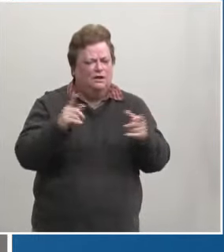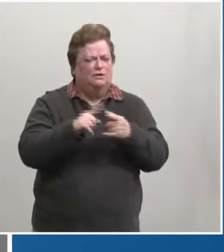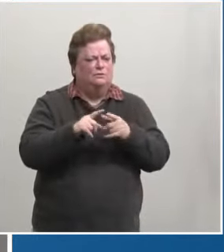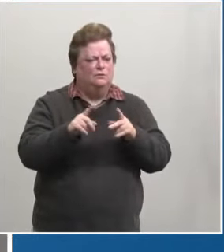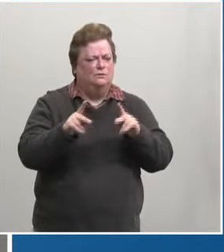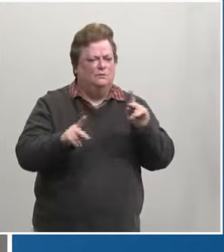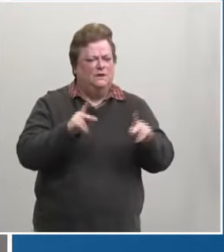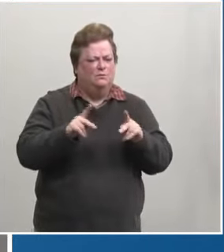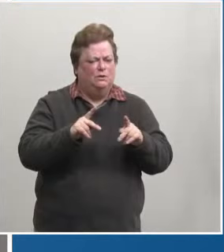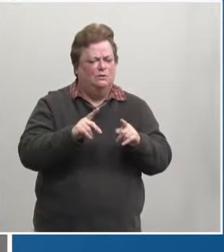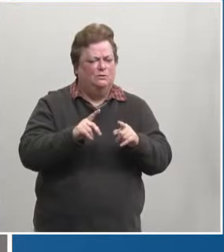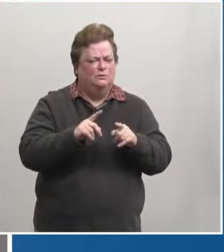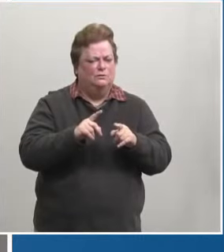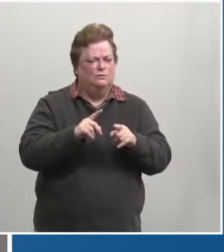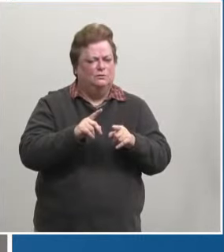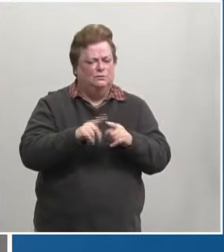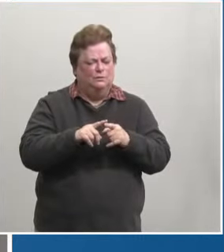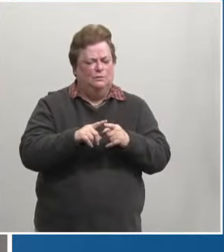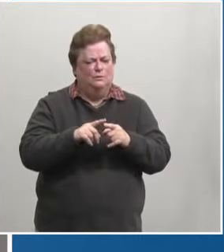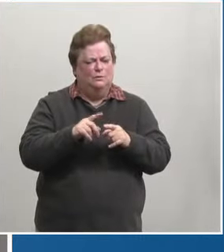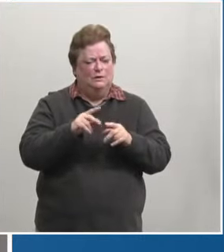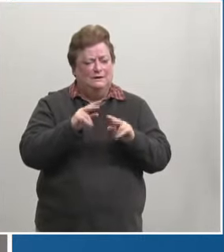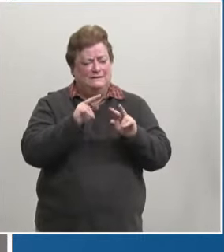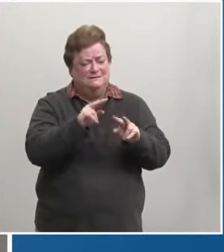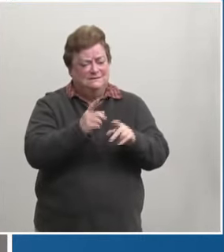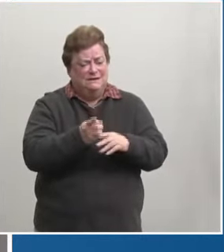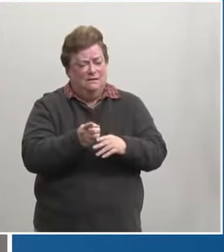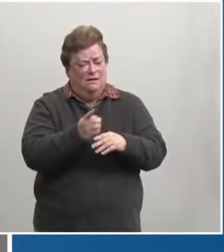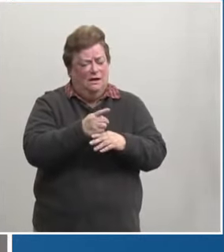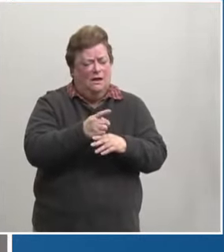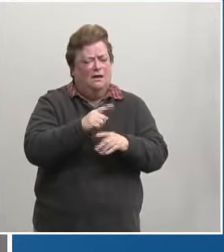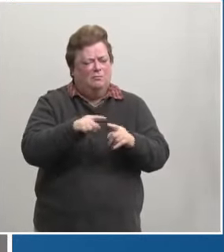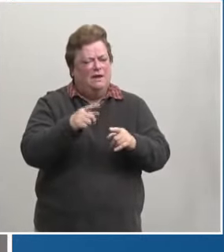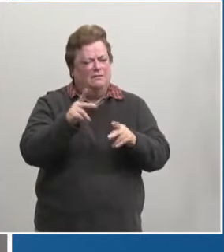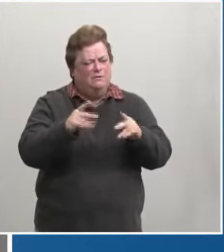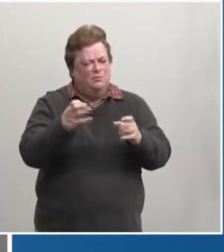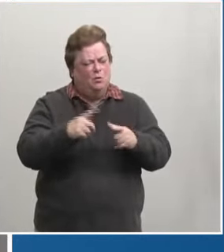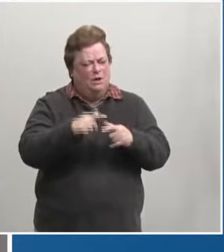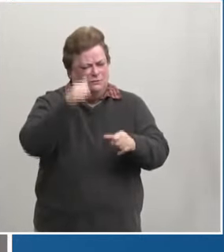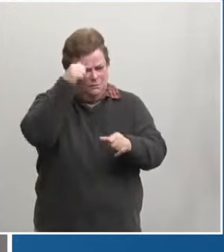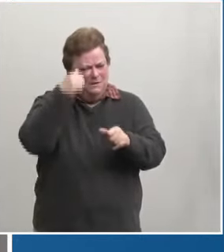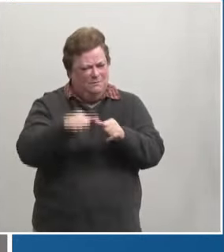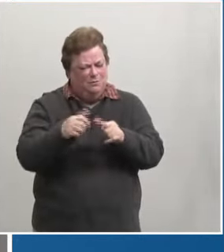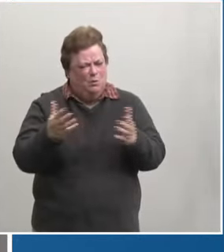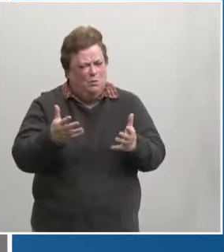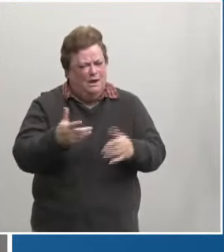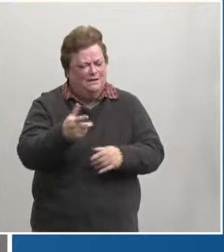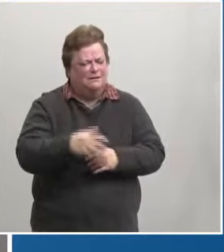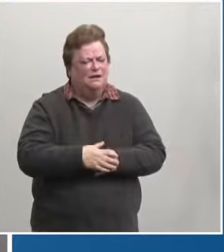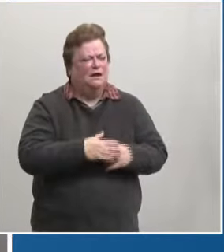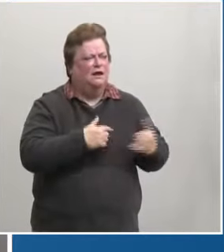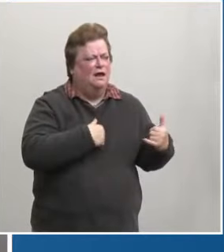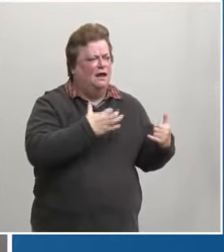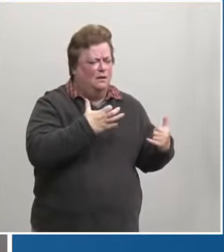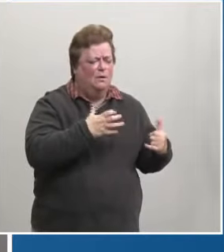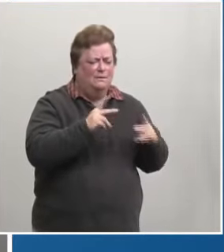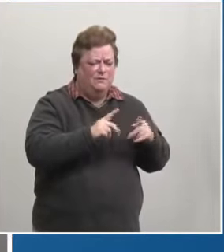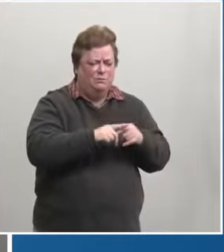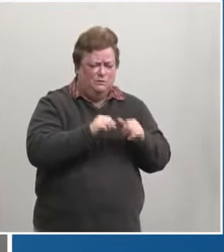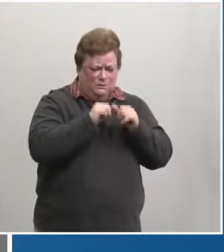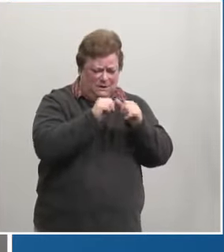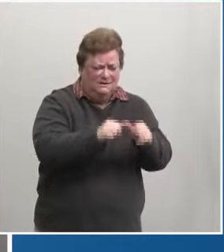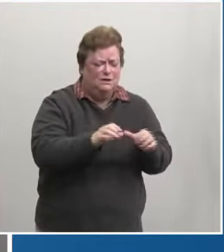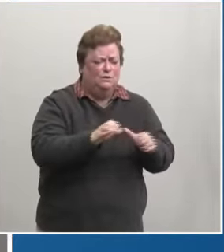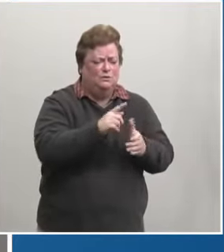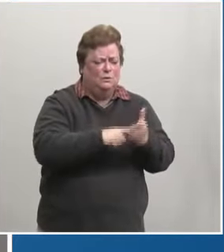from this move of a lowering of the risk dial? I want people to continue doing what they're doing. That's helping